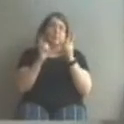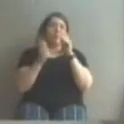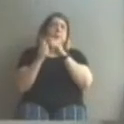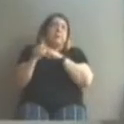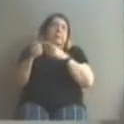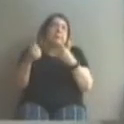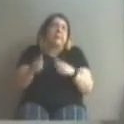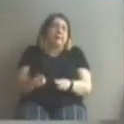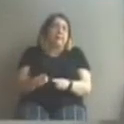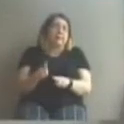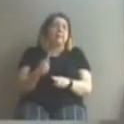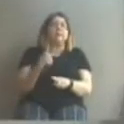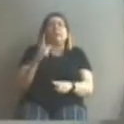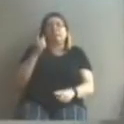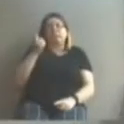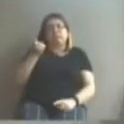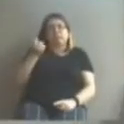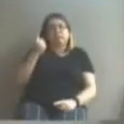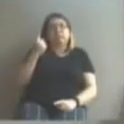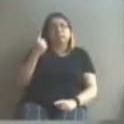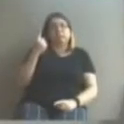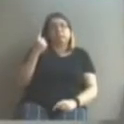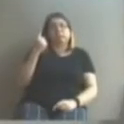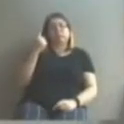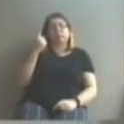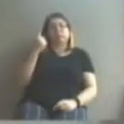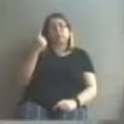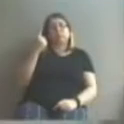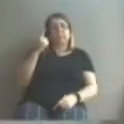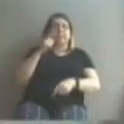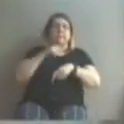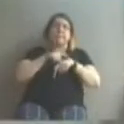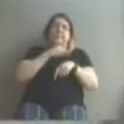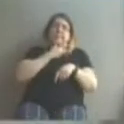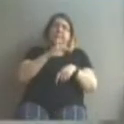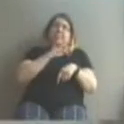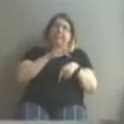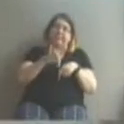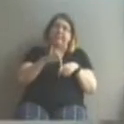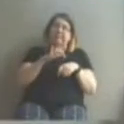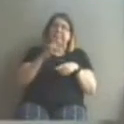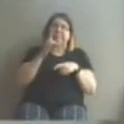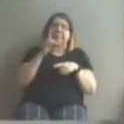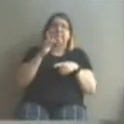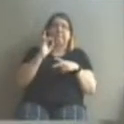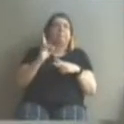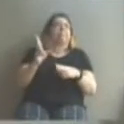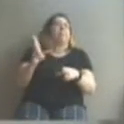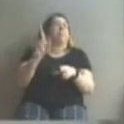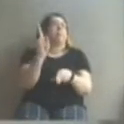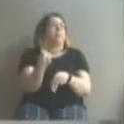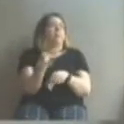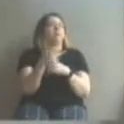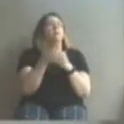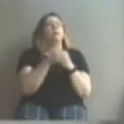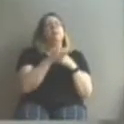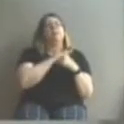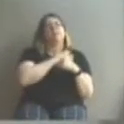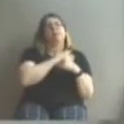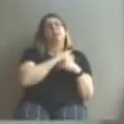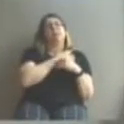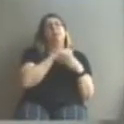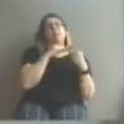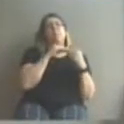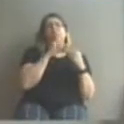to happen, and I certainly understand that there is a time sensitivity to some of these, so I get that totally. Mine's more of a